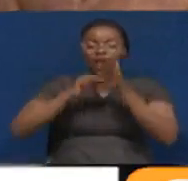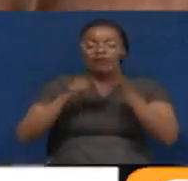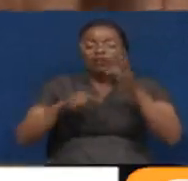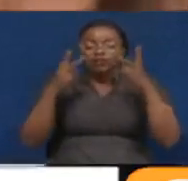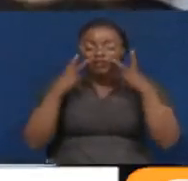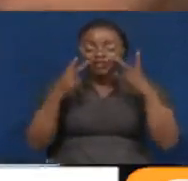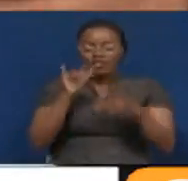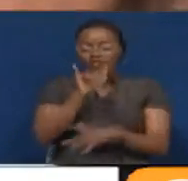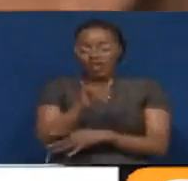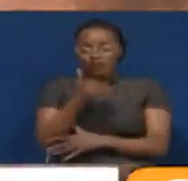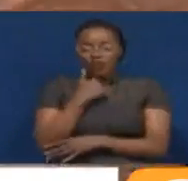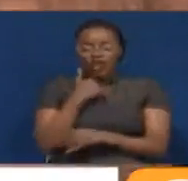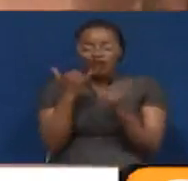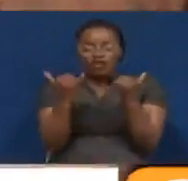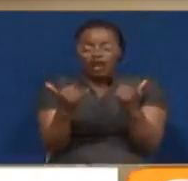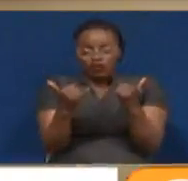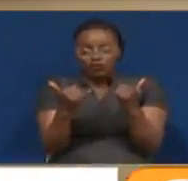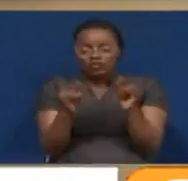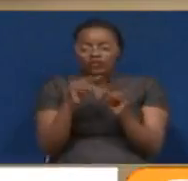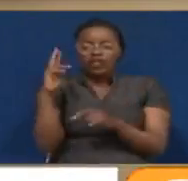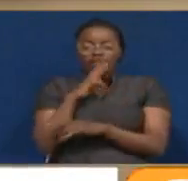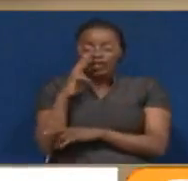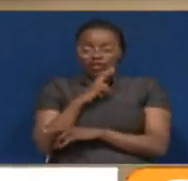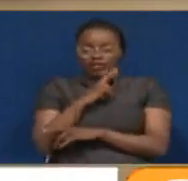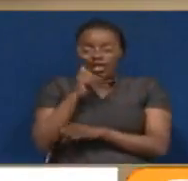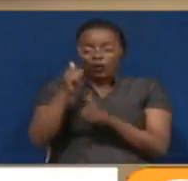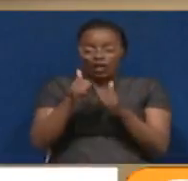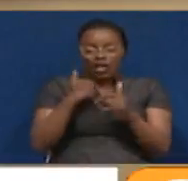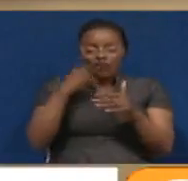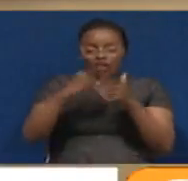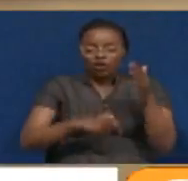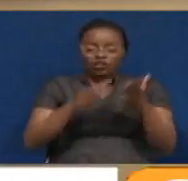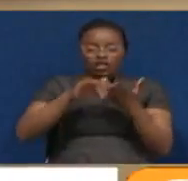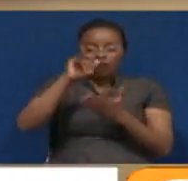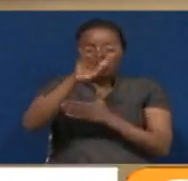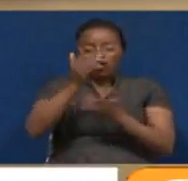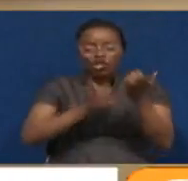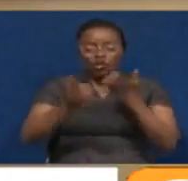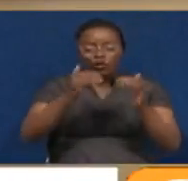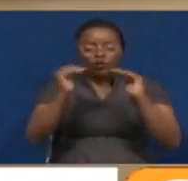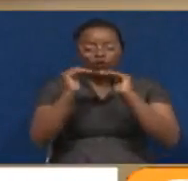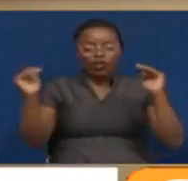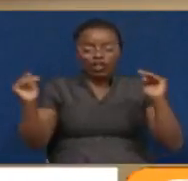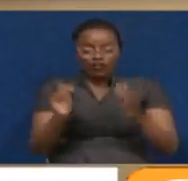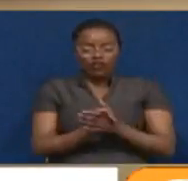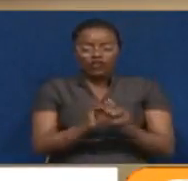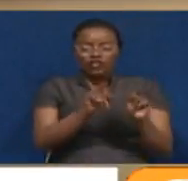will see that now the risks will be priced at a more economical level.